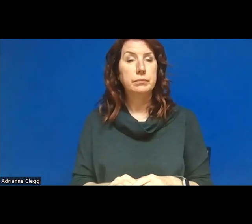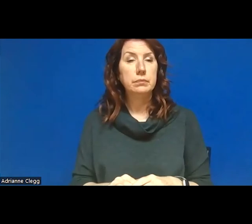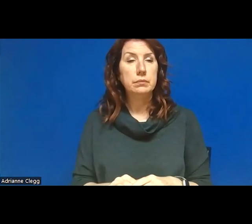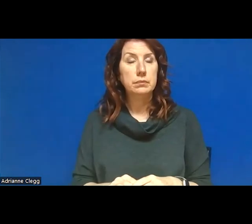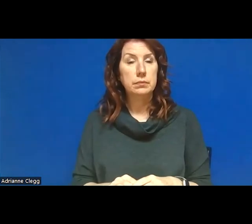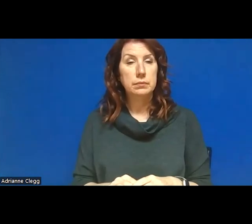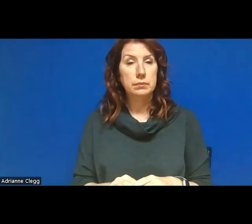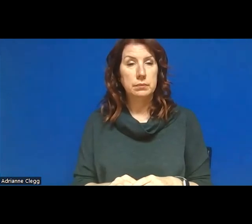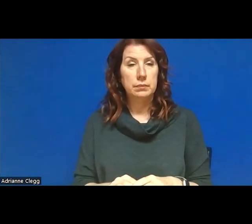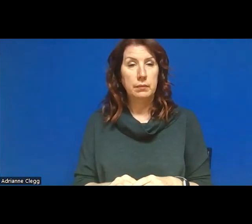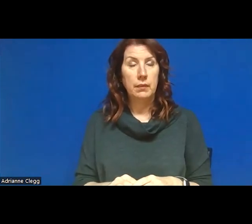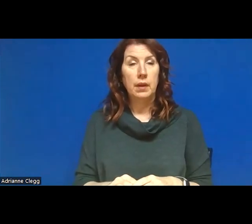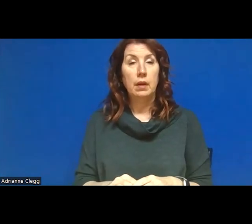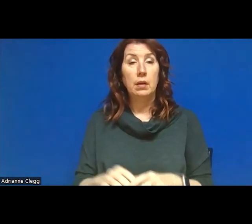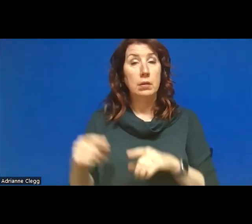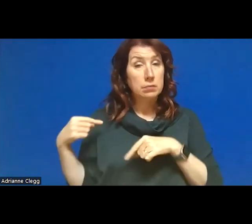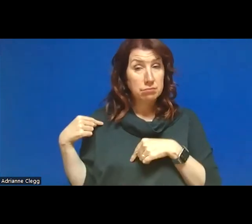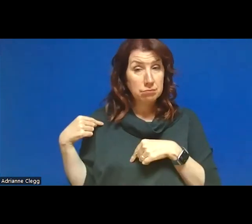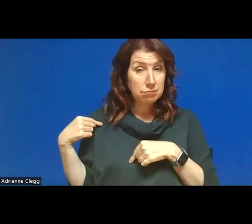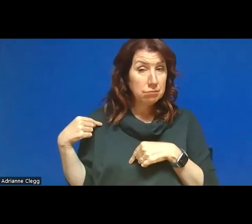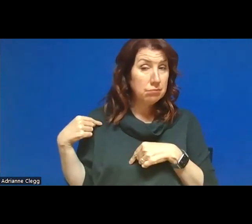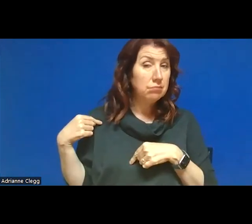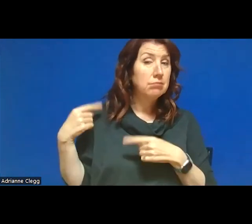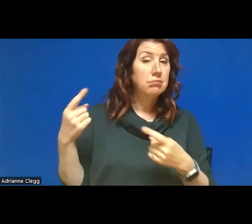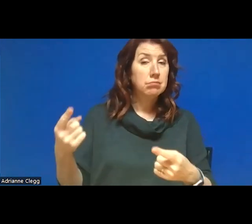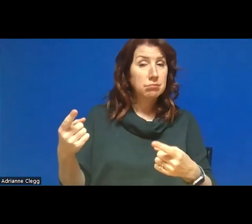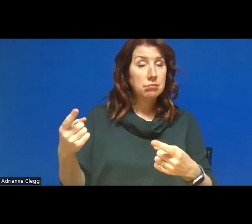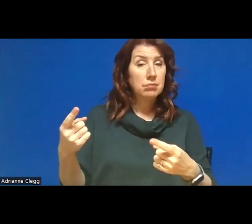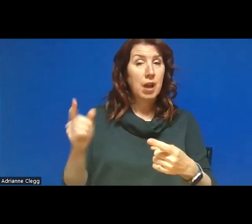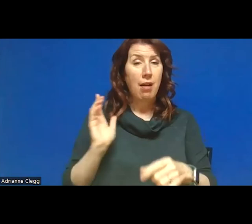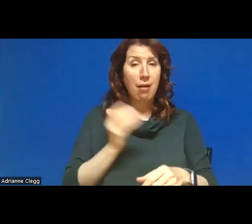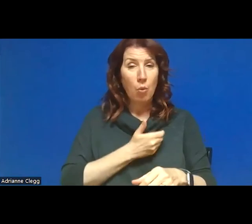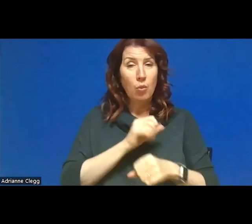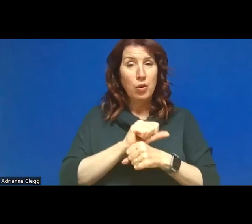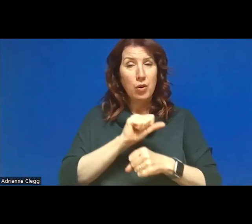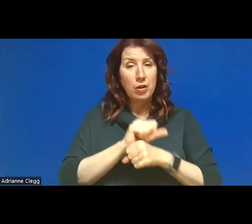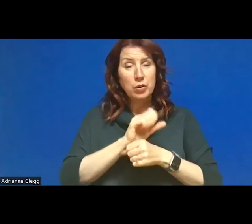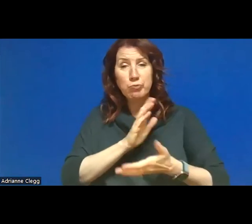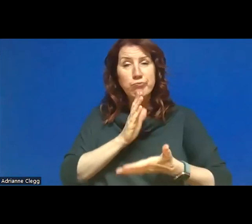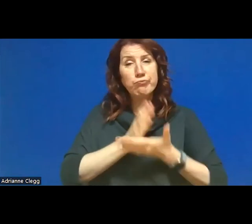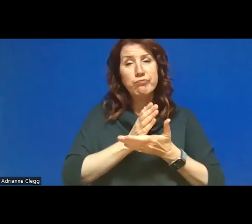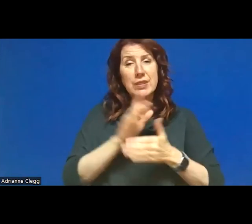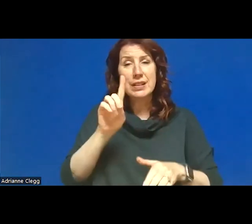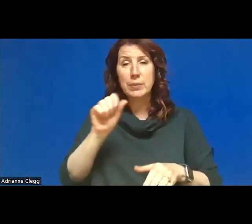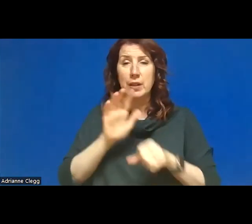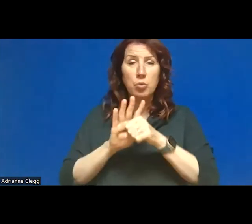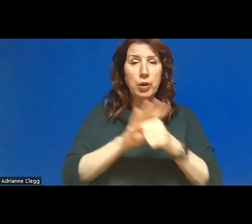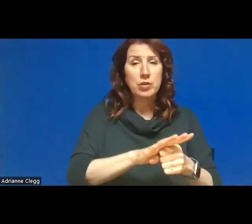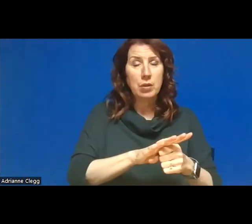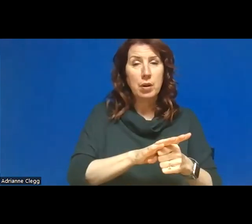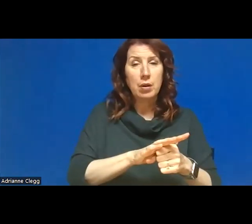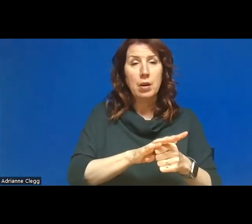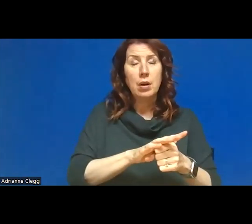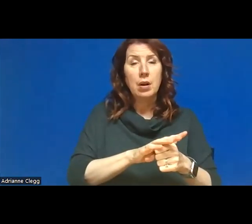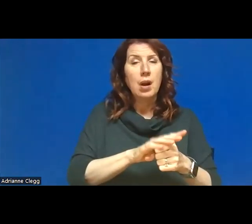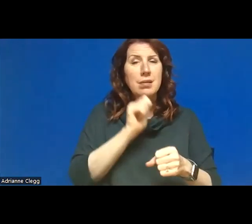think about throughout abolition work is not what freedom will look like, but how freedom will